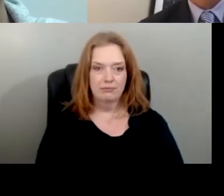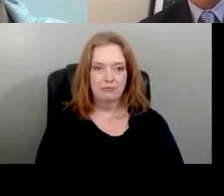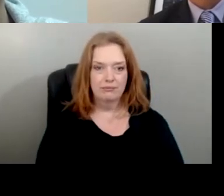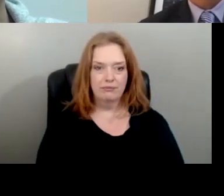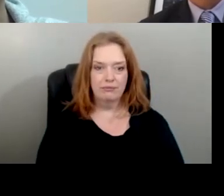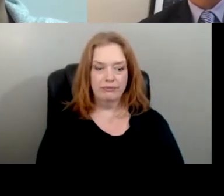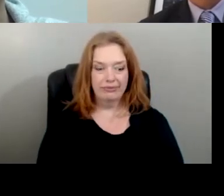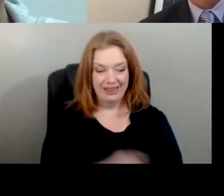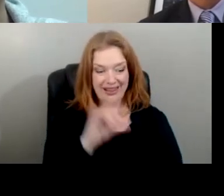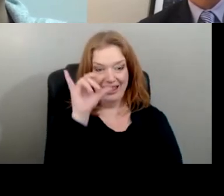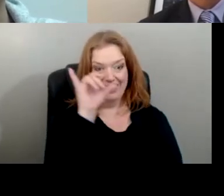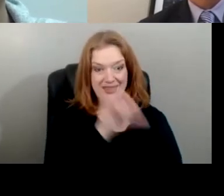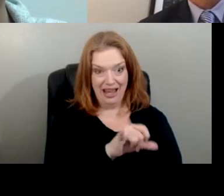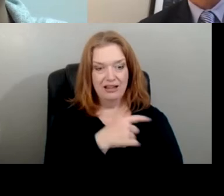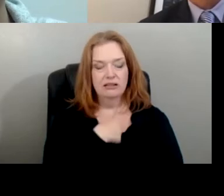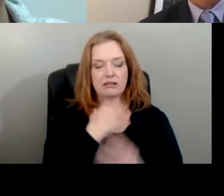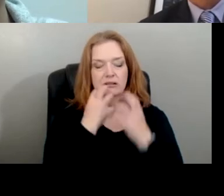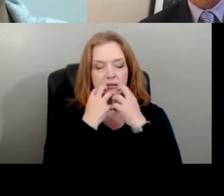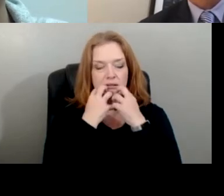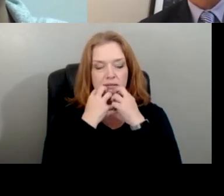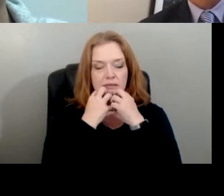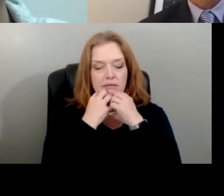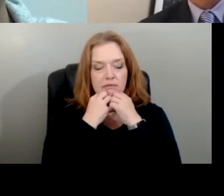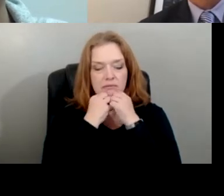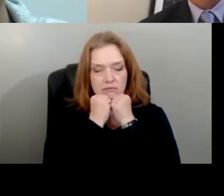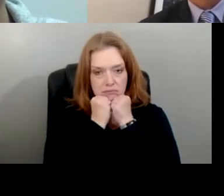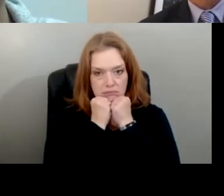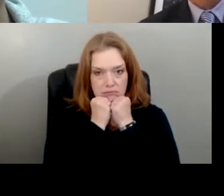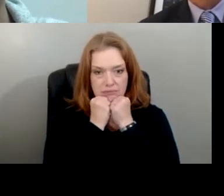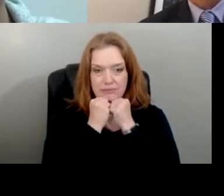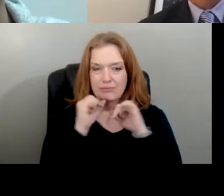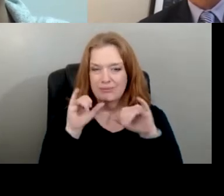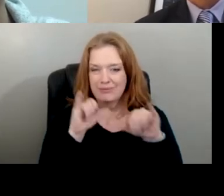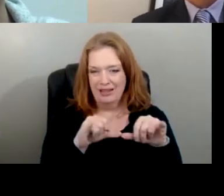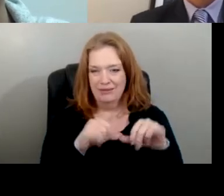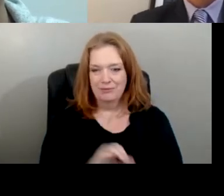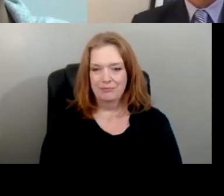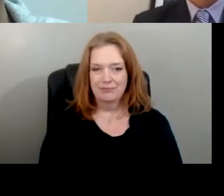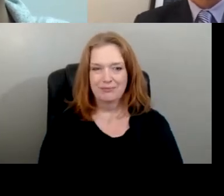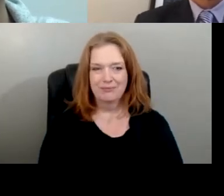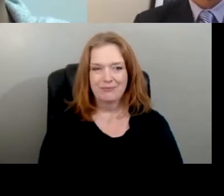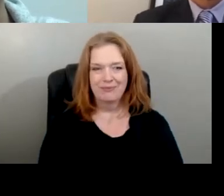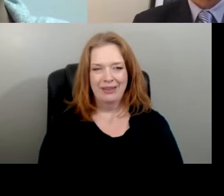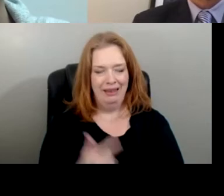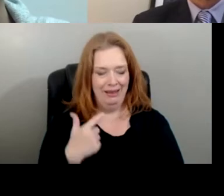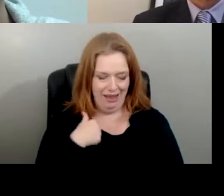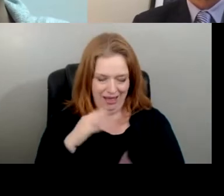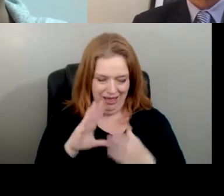that to me is what I hang on to a lot in this work. So hopefully, I also jumped off the cliff with